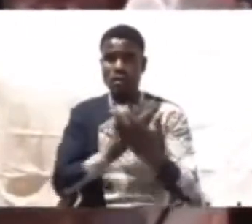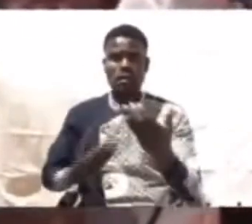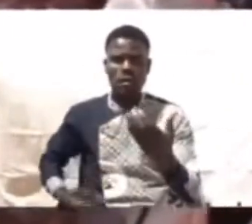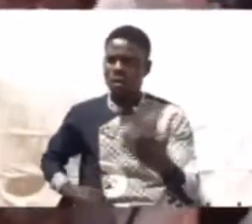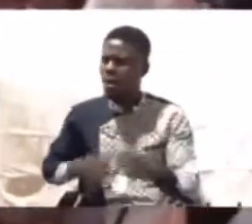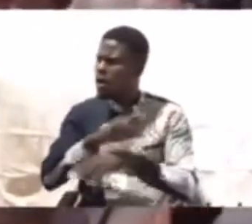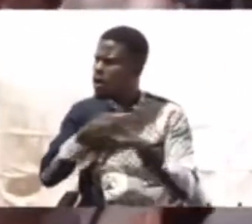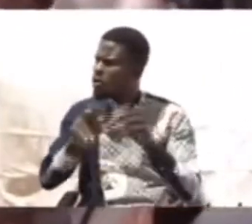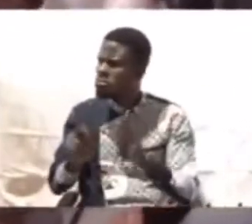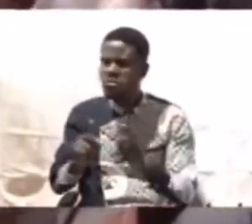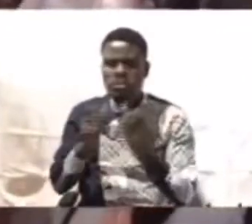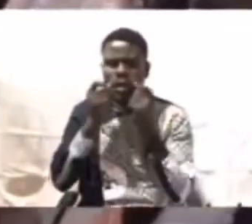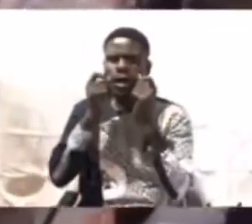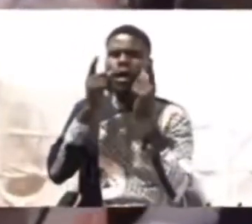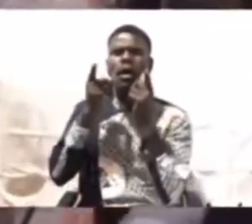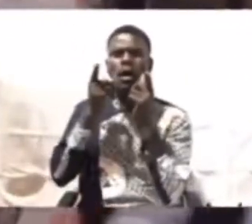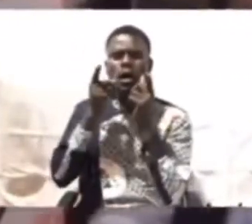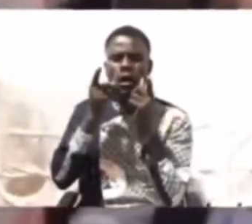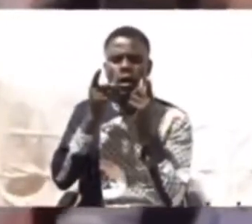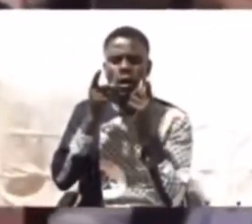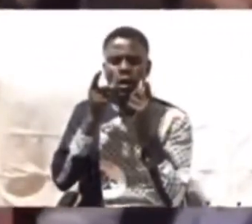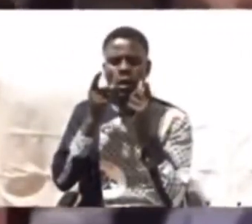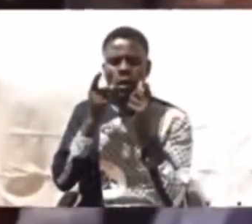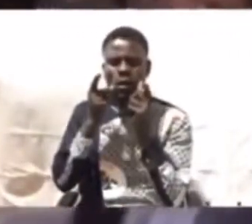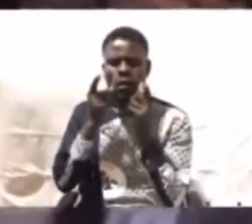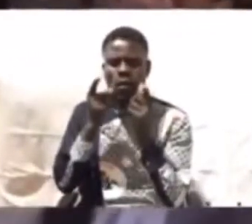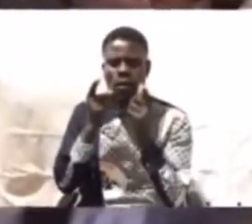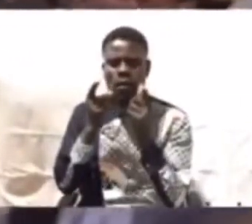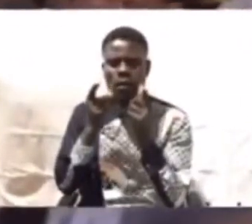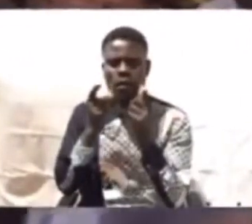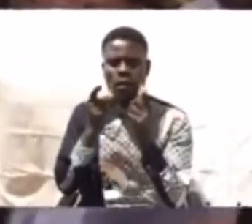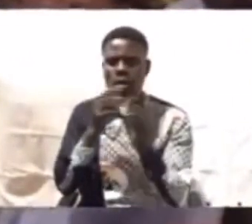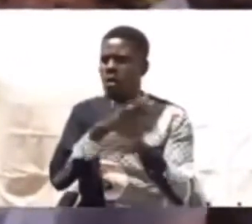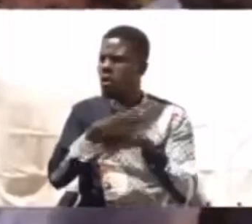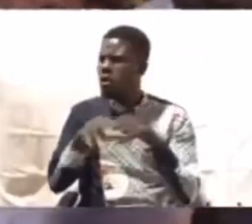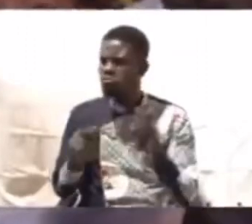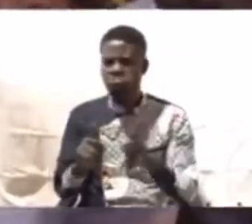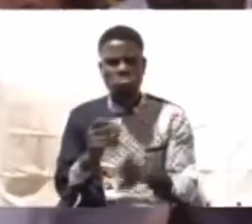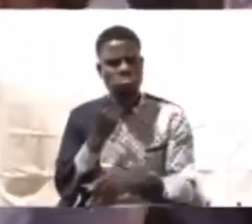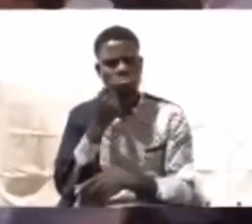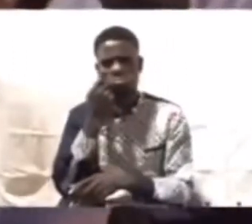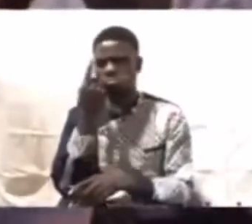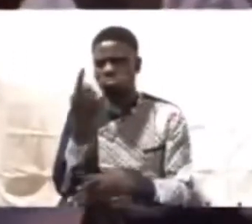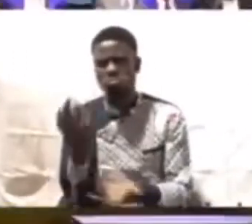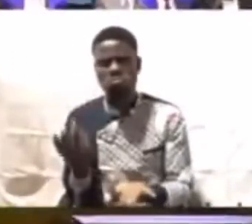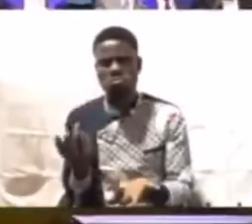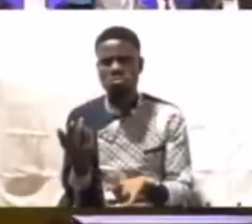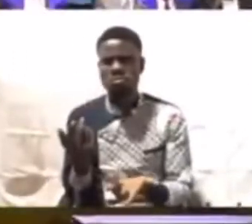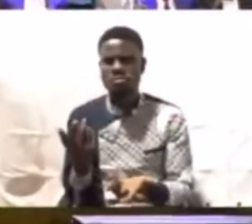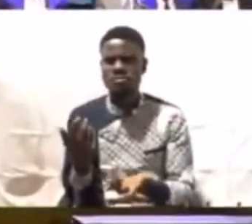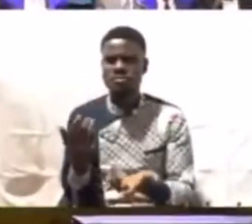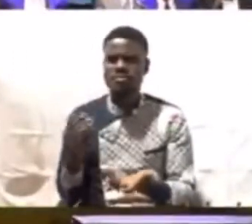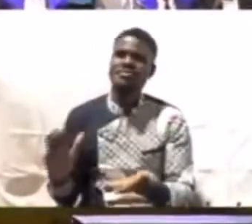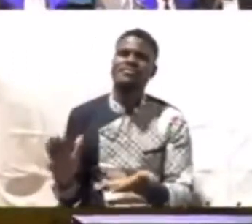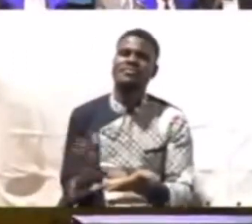oni no yesu eni ya te ke mimba ye menya mba ye ke ma mimba ye ye